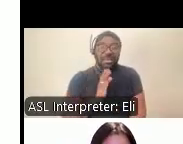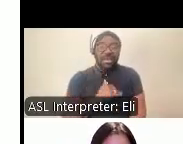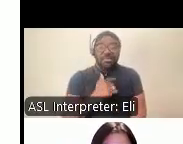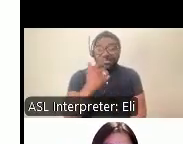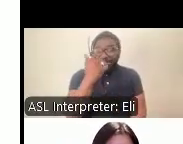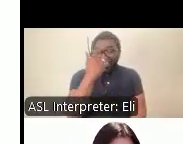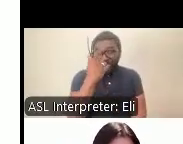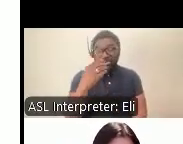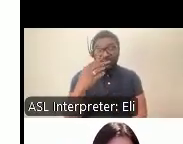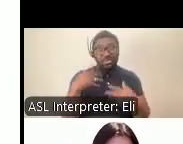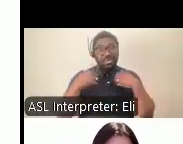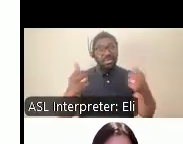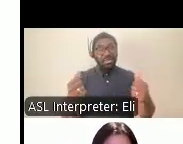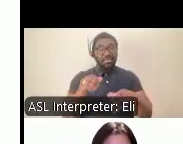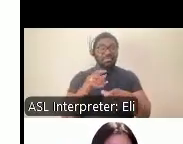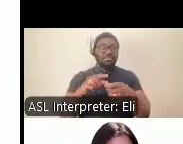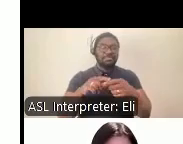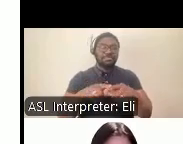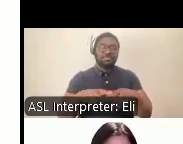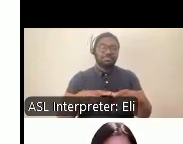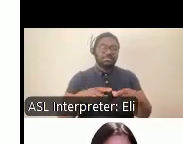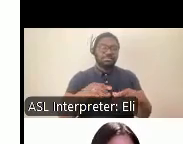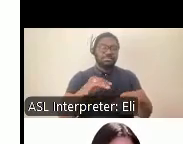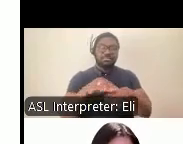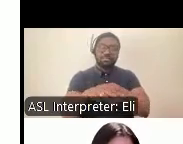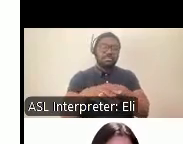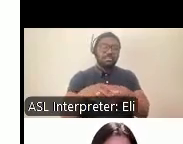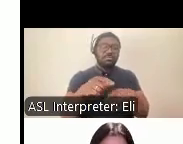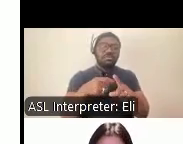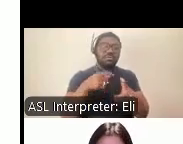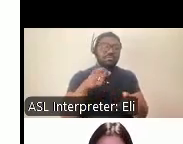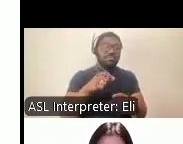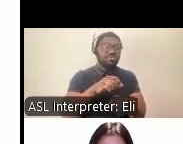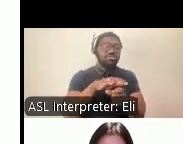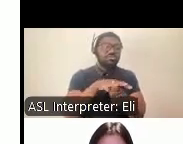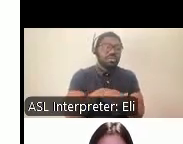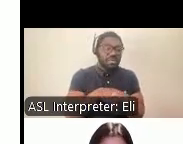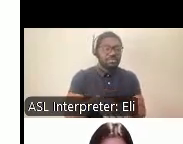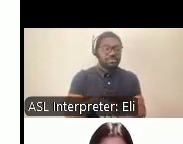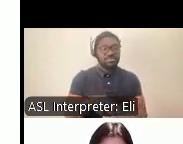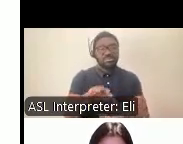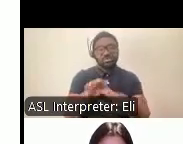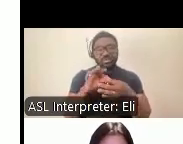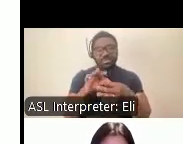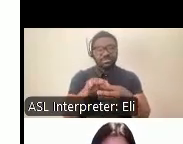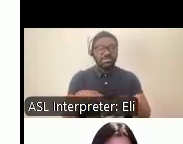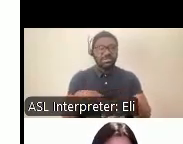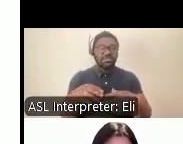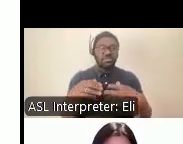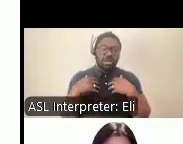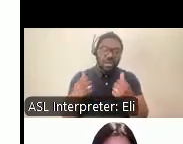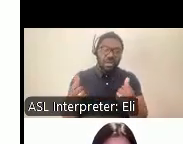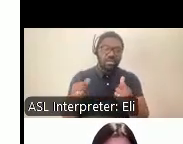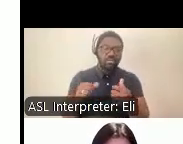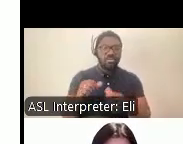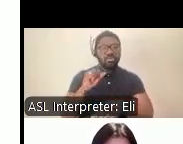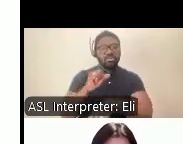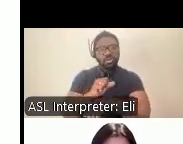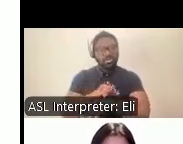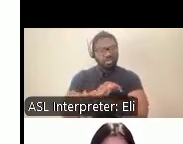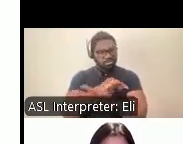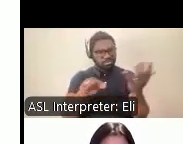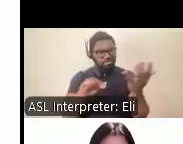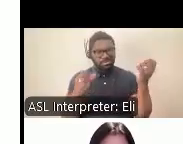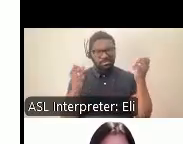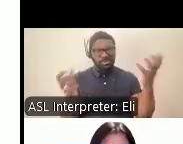stress, relationships, health, work, and more. And the good news is, you don't have to be a mental health expert to